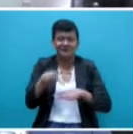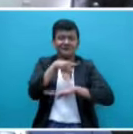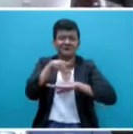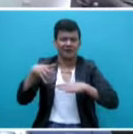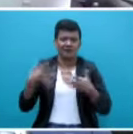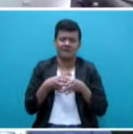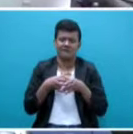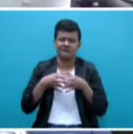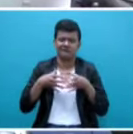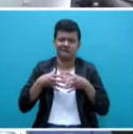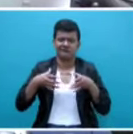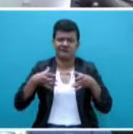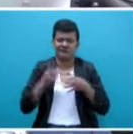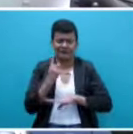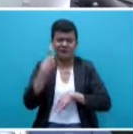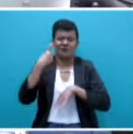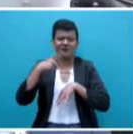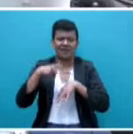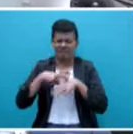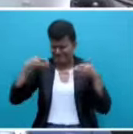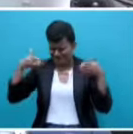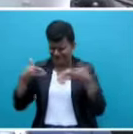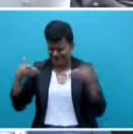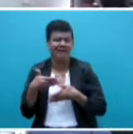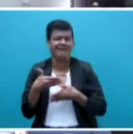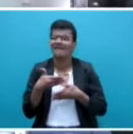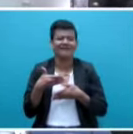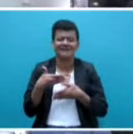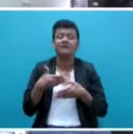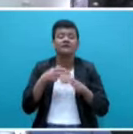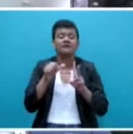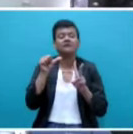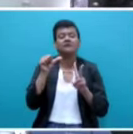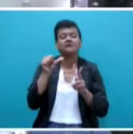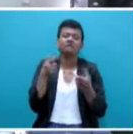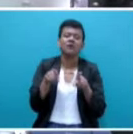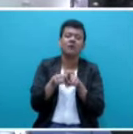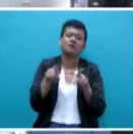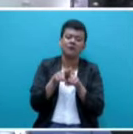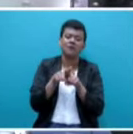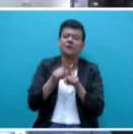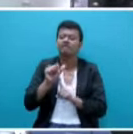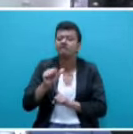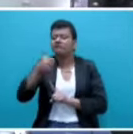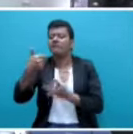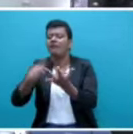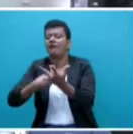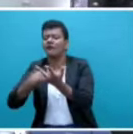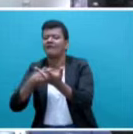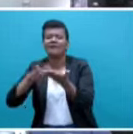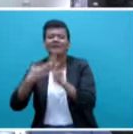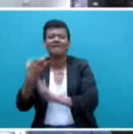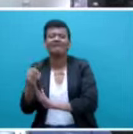chamber, but rather also takes place in the proceedings of the respective committees, whether it be in the